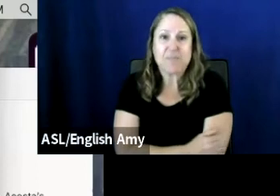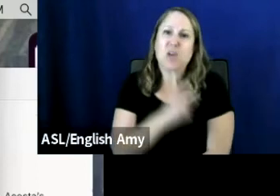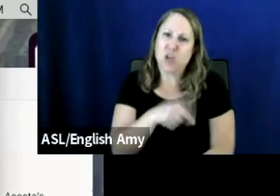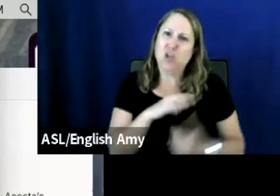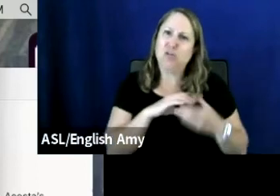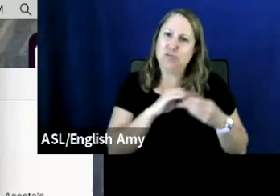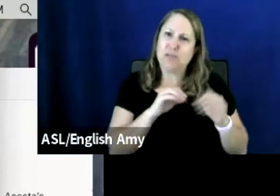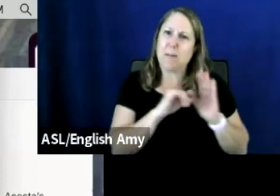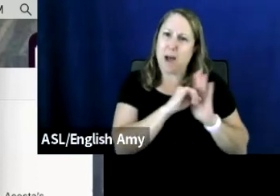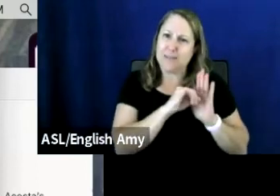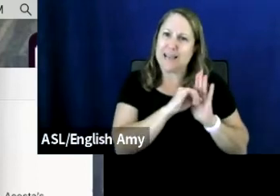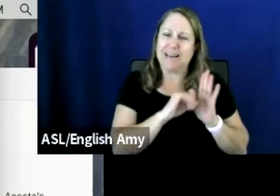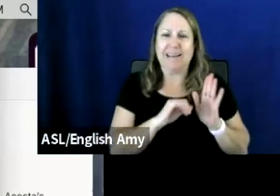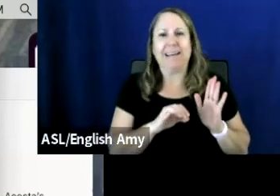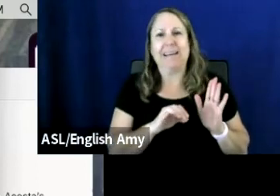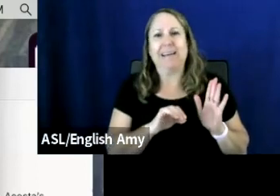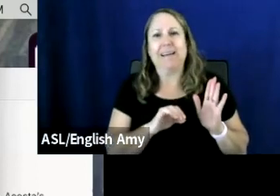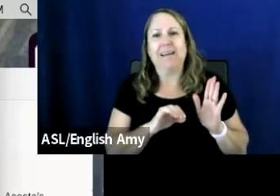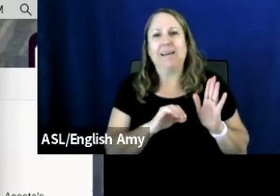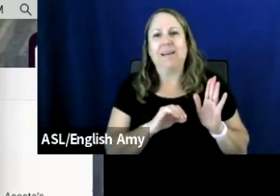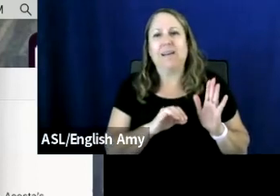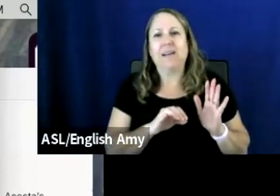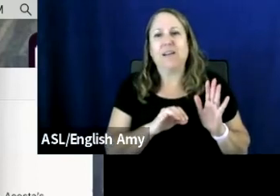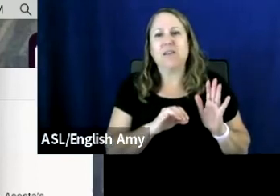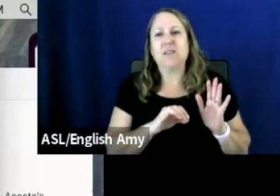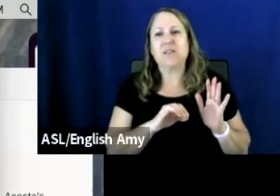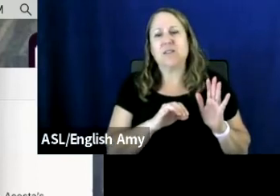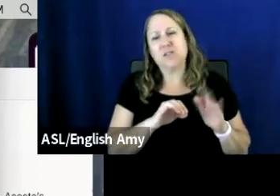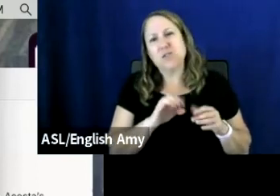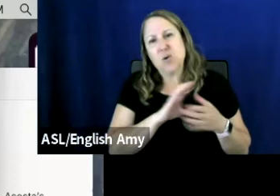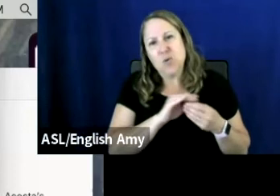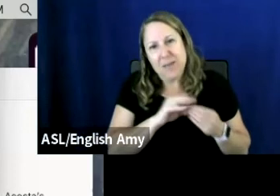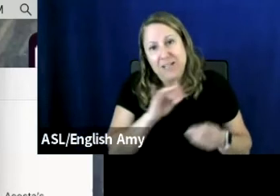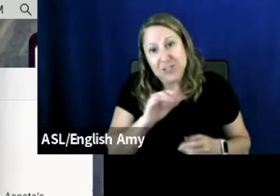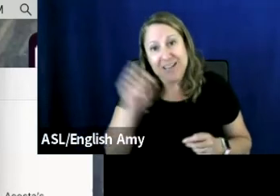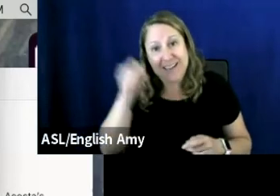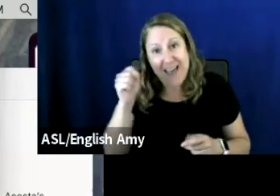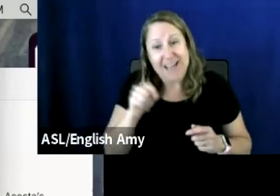is, so you were not like, you hit it on the spot, but then like